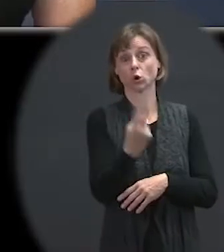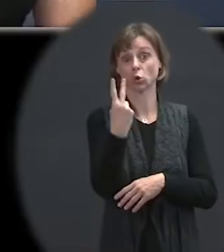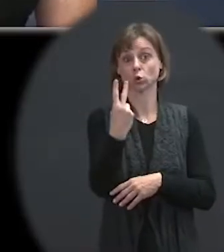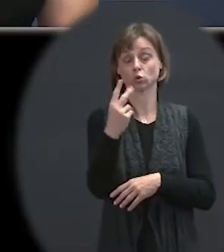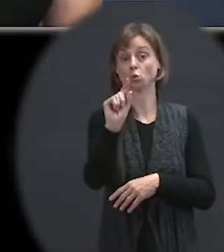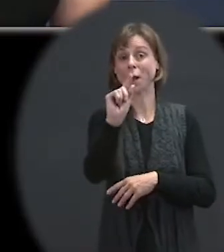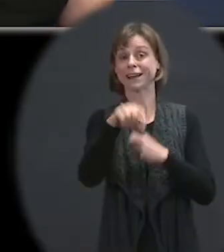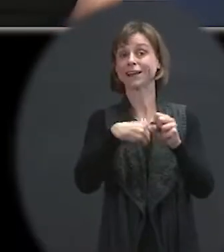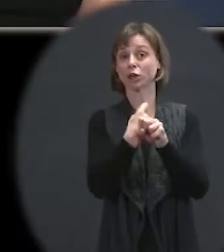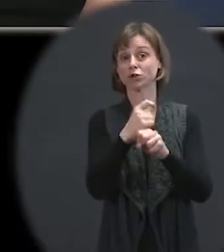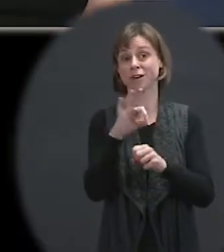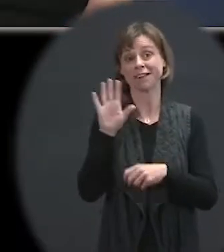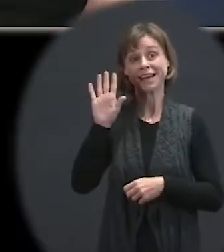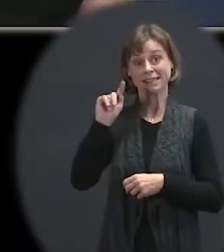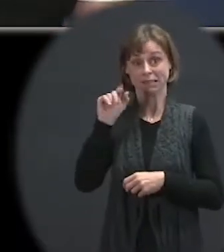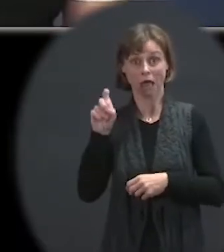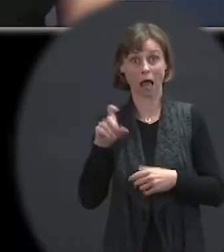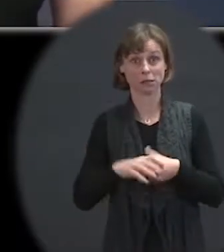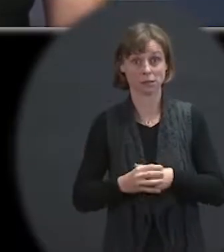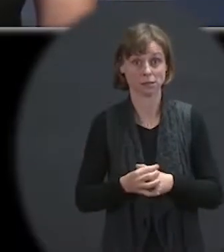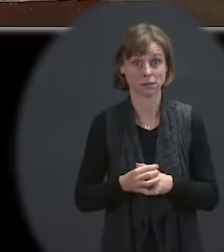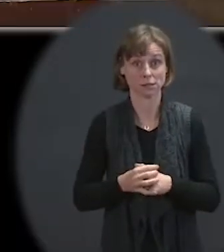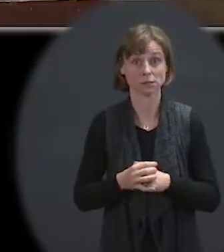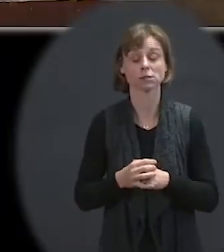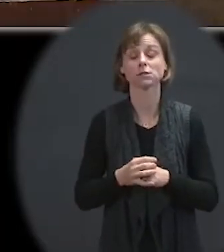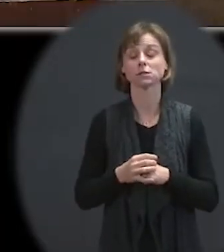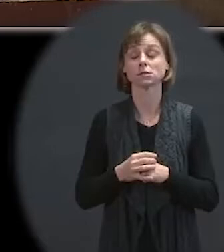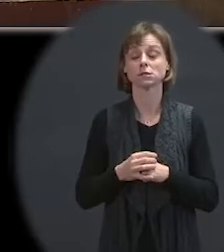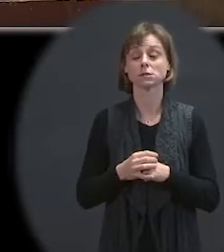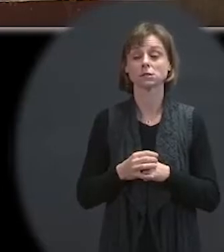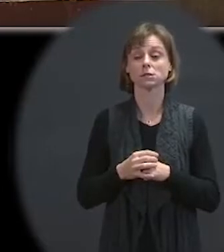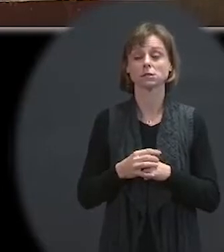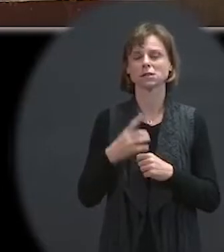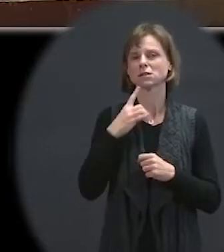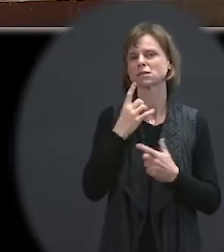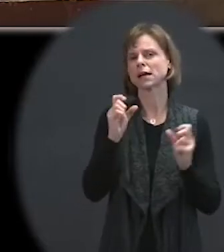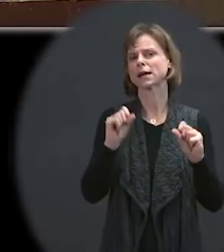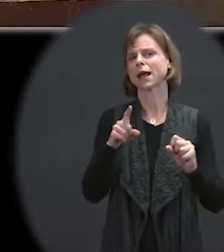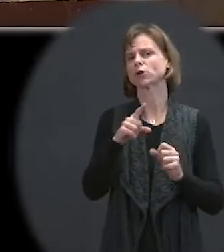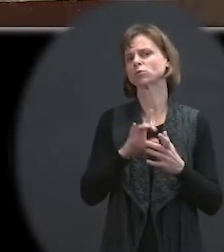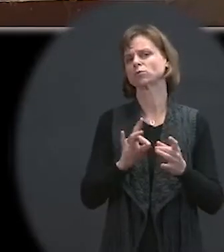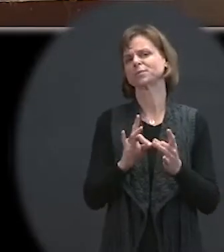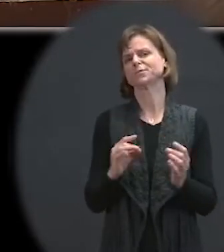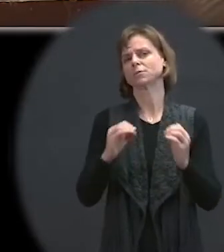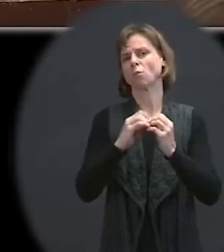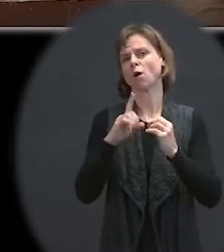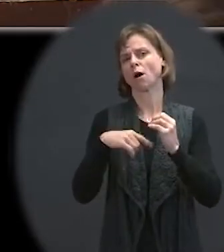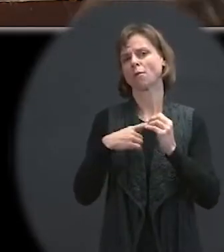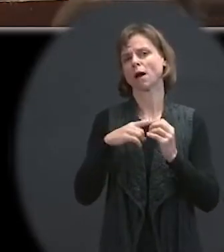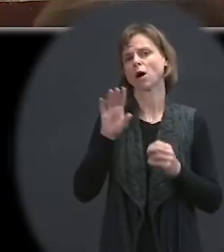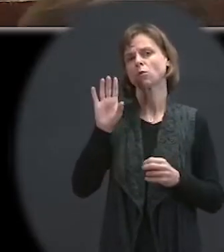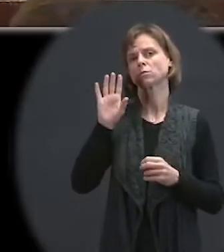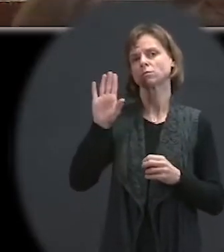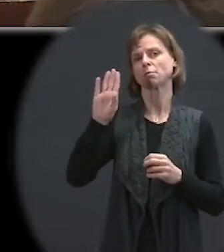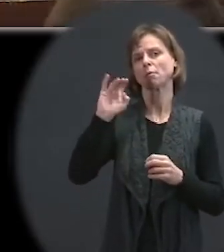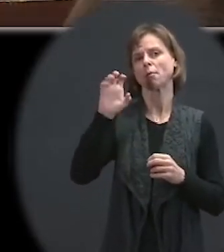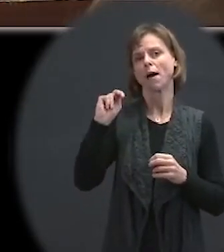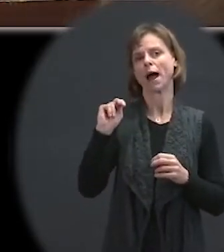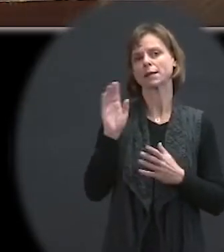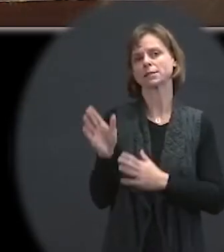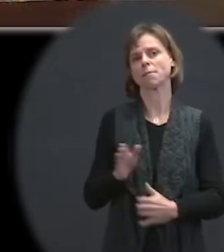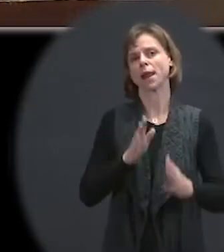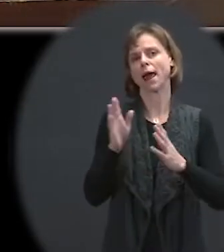returns. On the Canada meeting, I just wanted to see if you could say a little bit more about what Biden plans to bring up